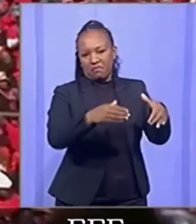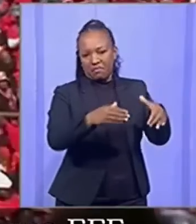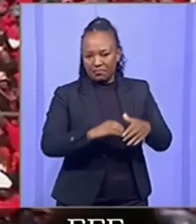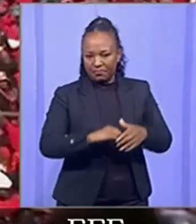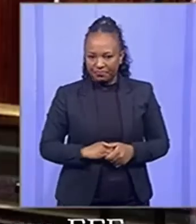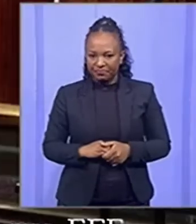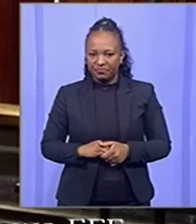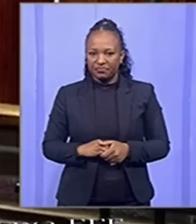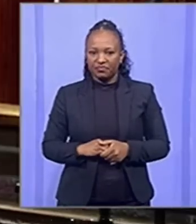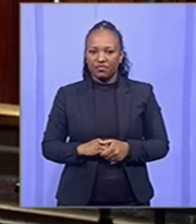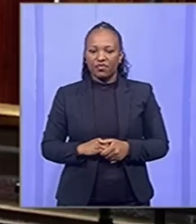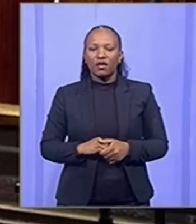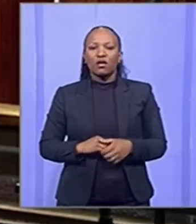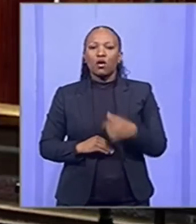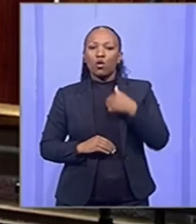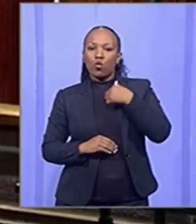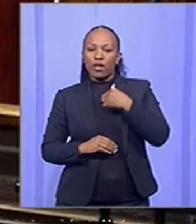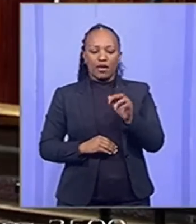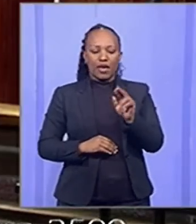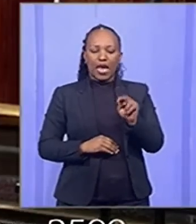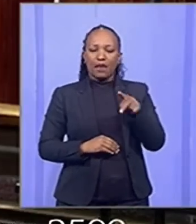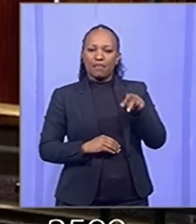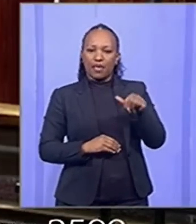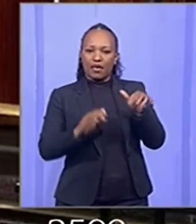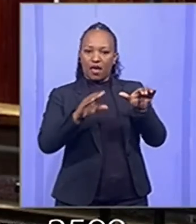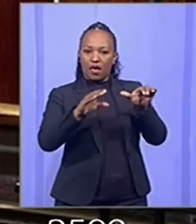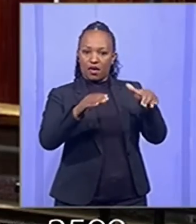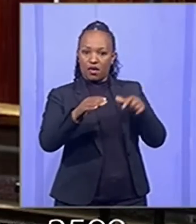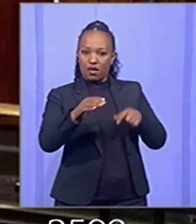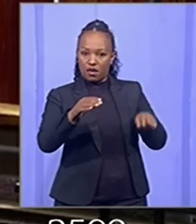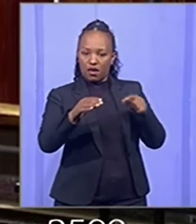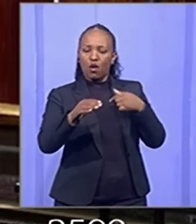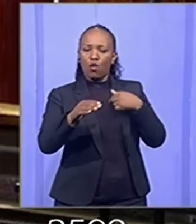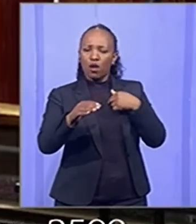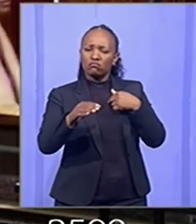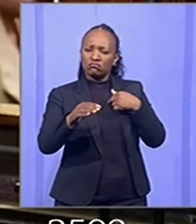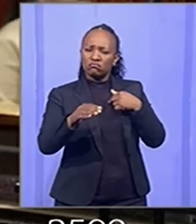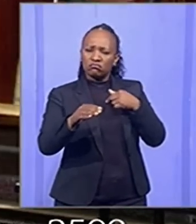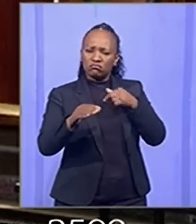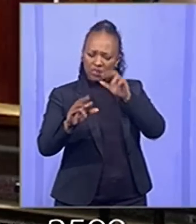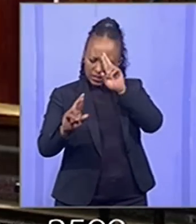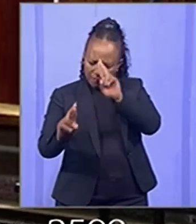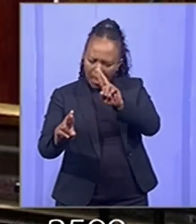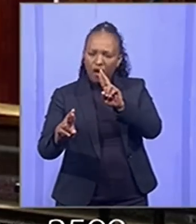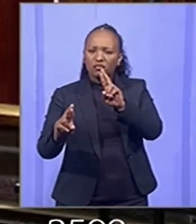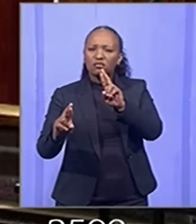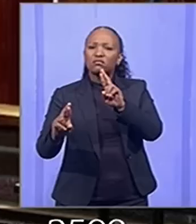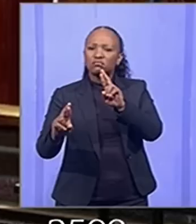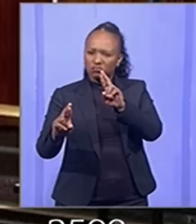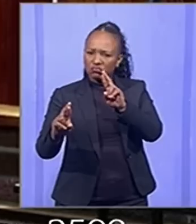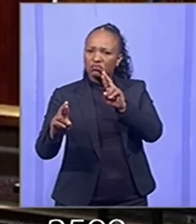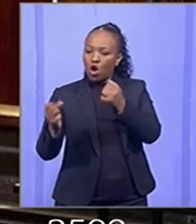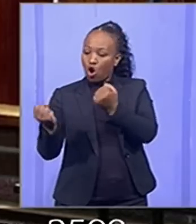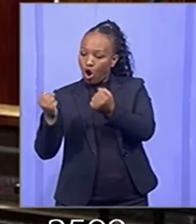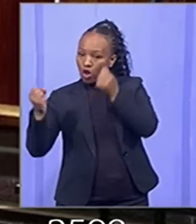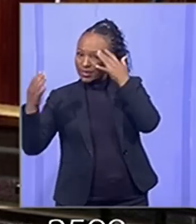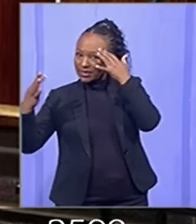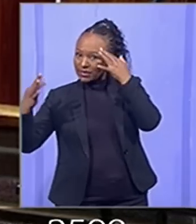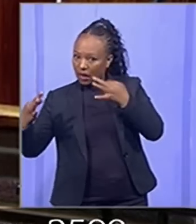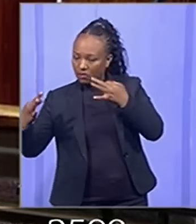the National Prosecuting Authority, we acknowledge and respect the decision of the court. We